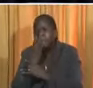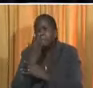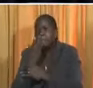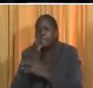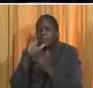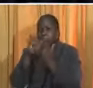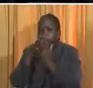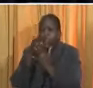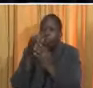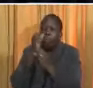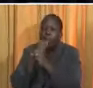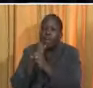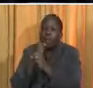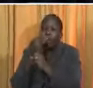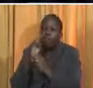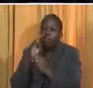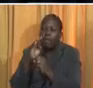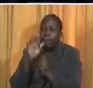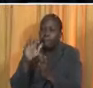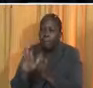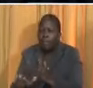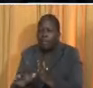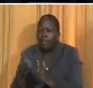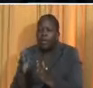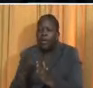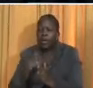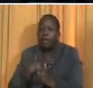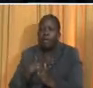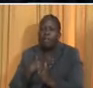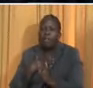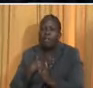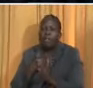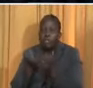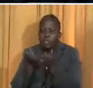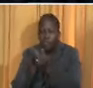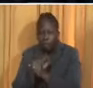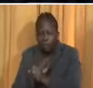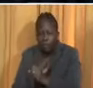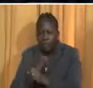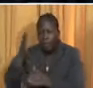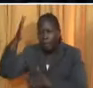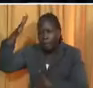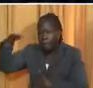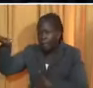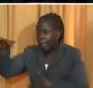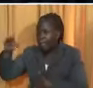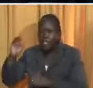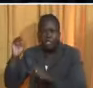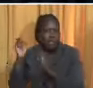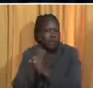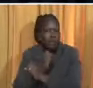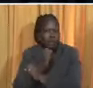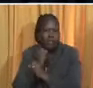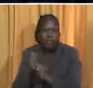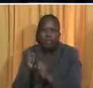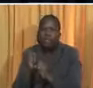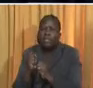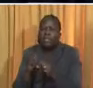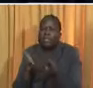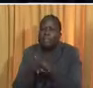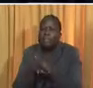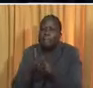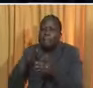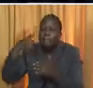returns Kenya to the path of democratization. Parliament cannot be used to pass amendments to